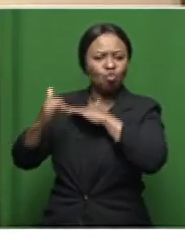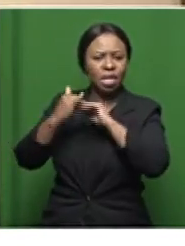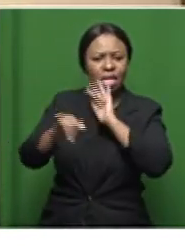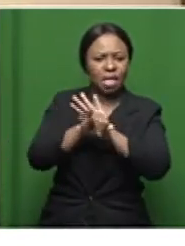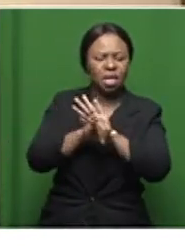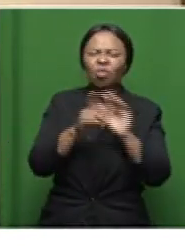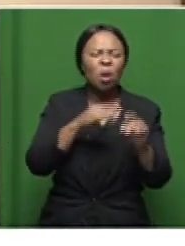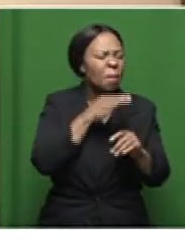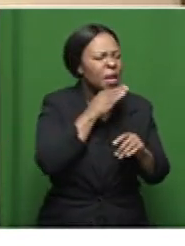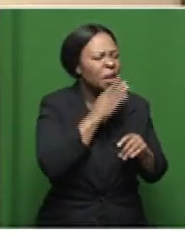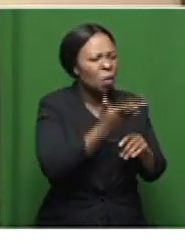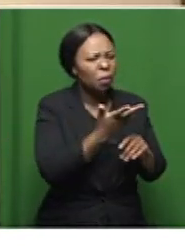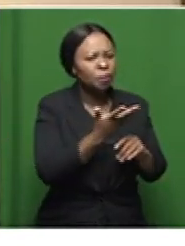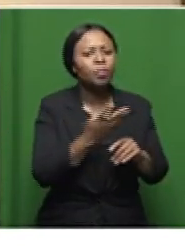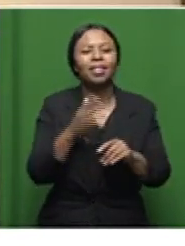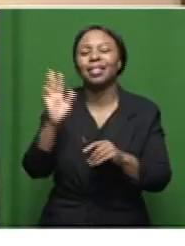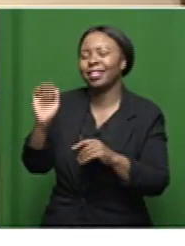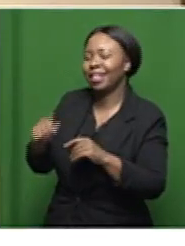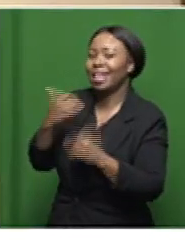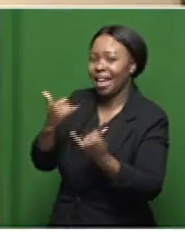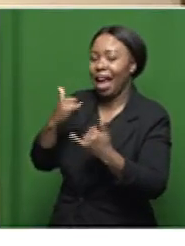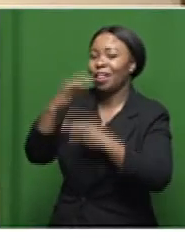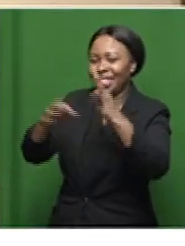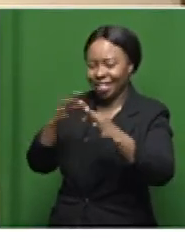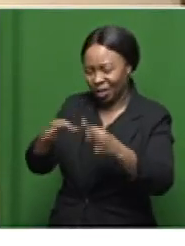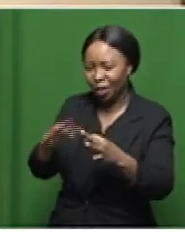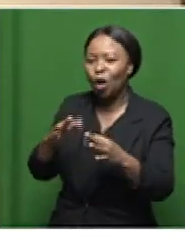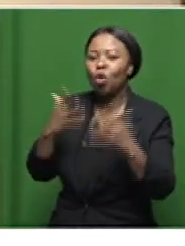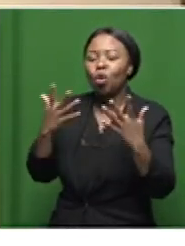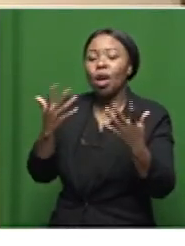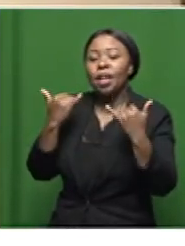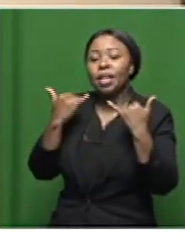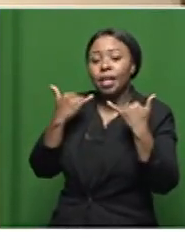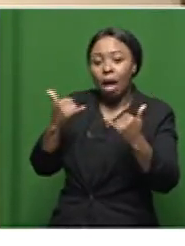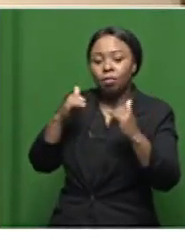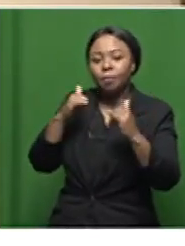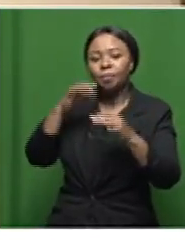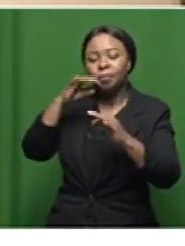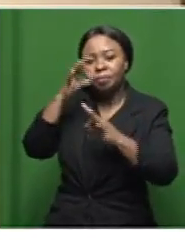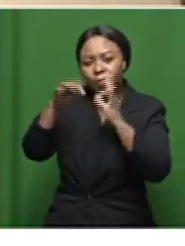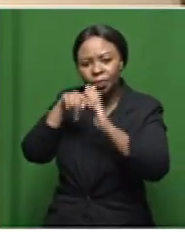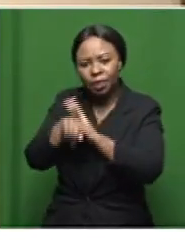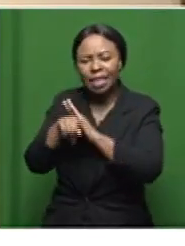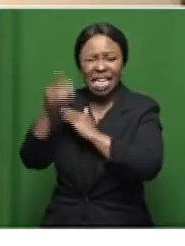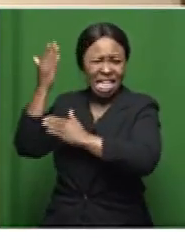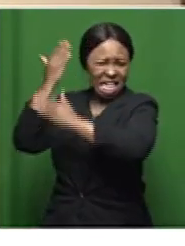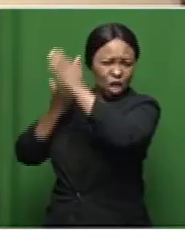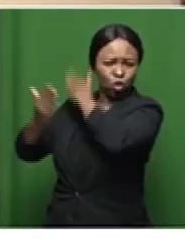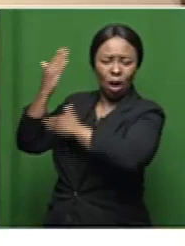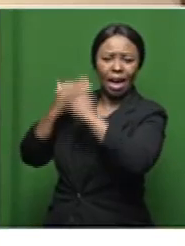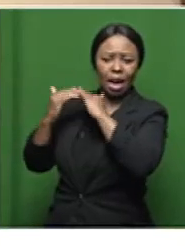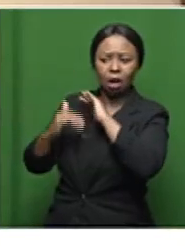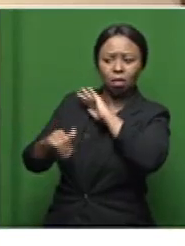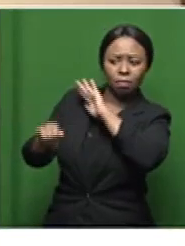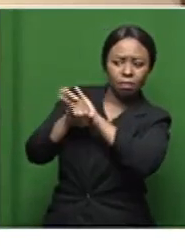mean? As I'm about to mention, as we're going into the details, when we say a histological diagnosis,